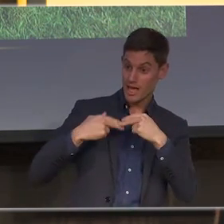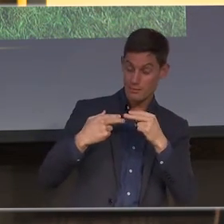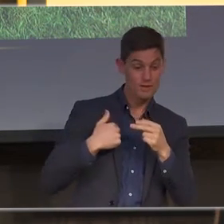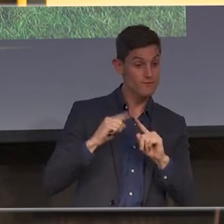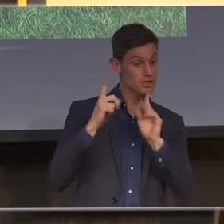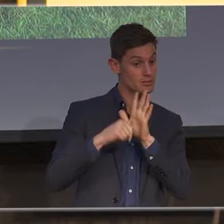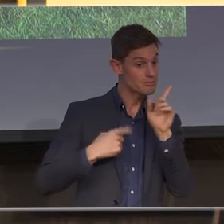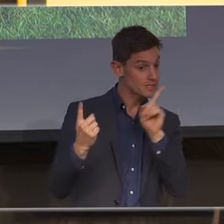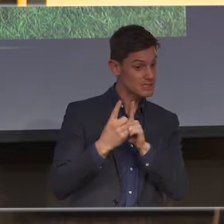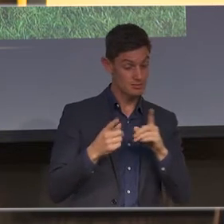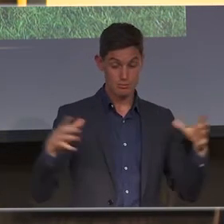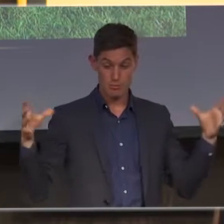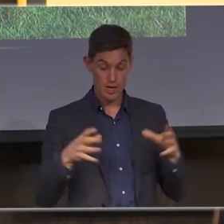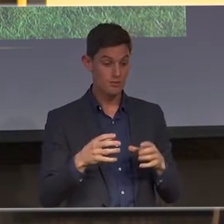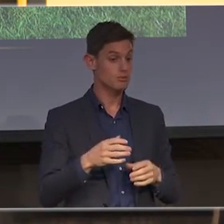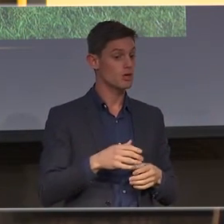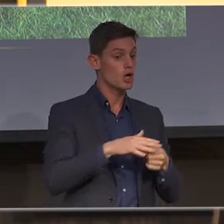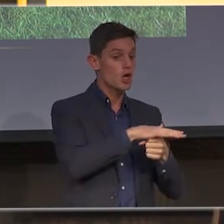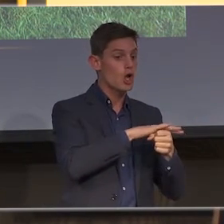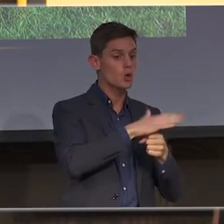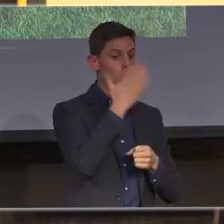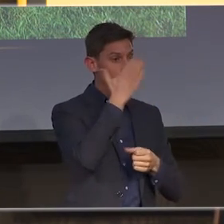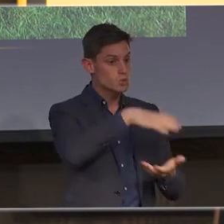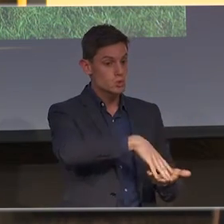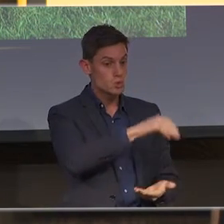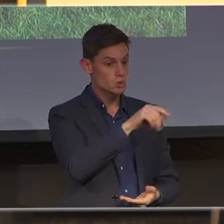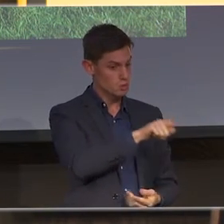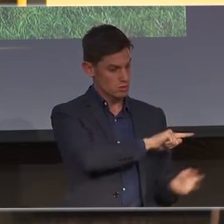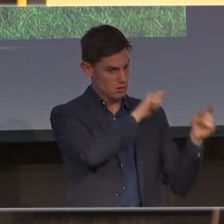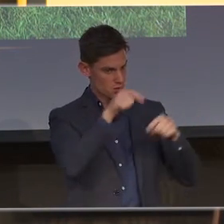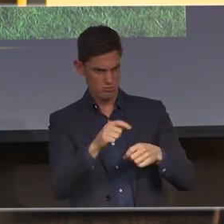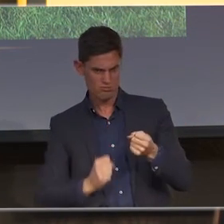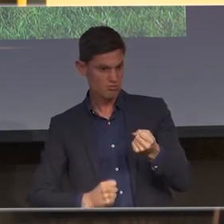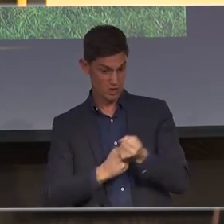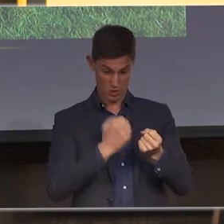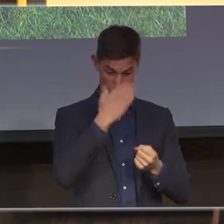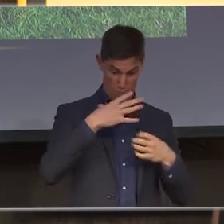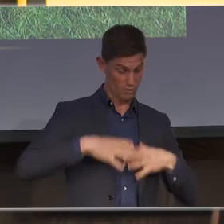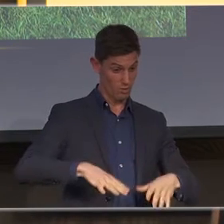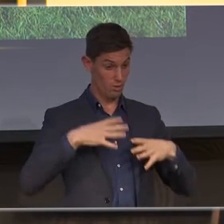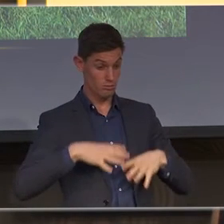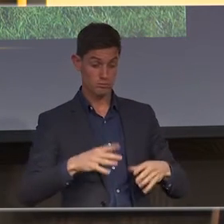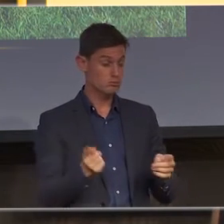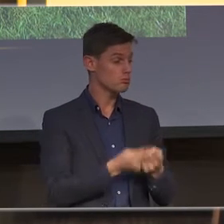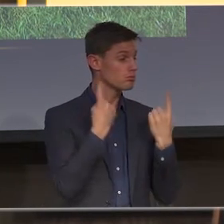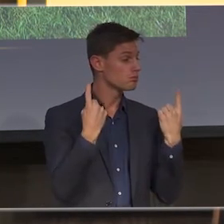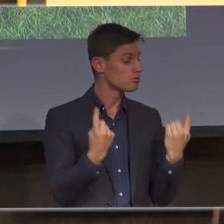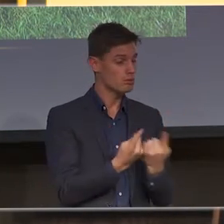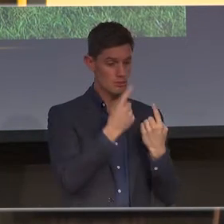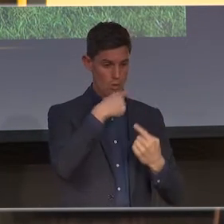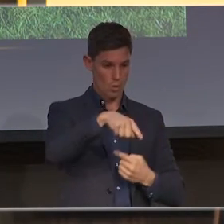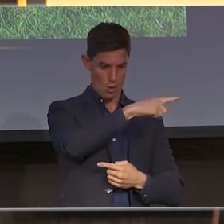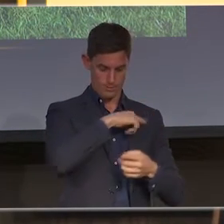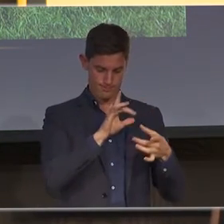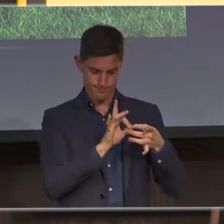for the first time. I marched with local school students who were there in full school uniform. And there were many people who were united under